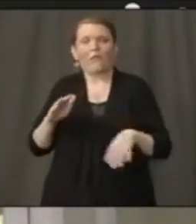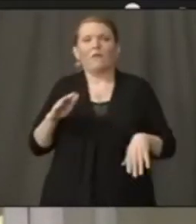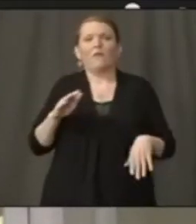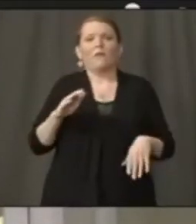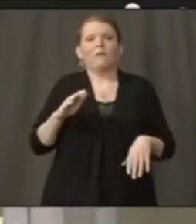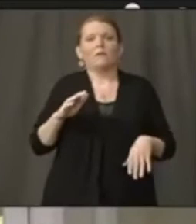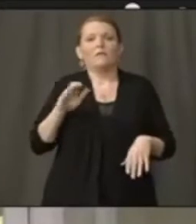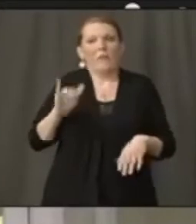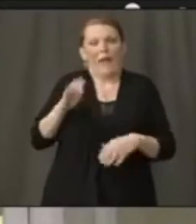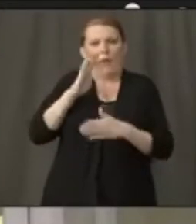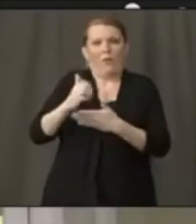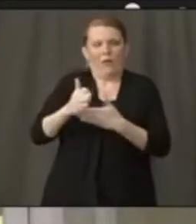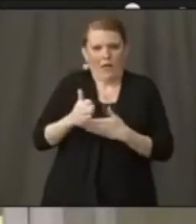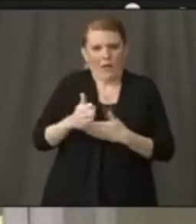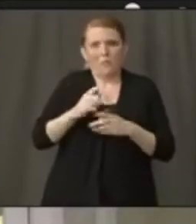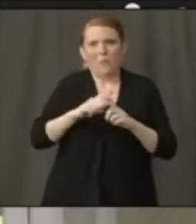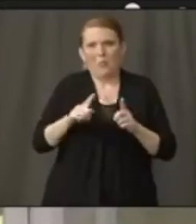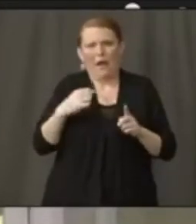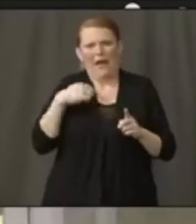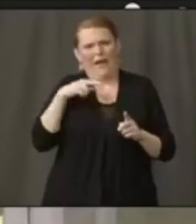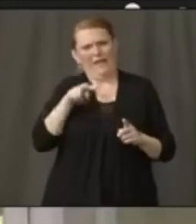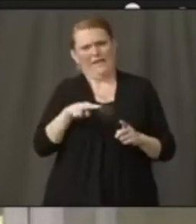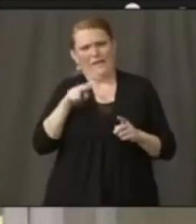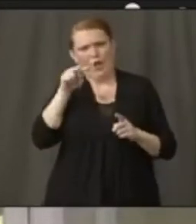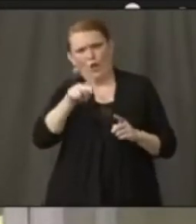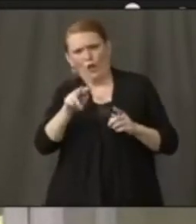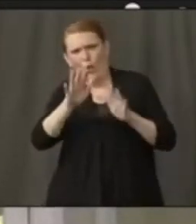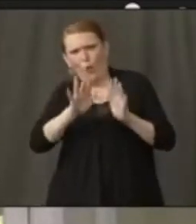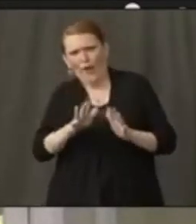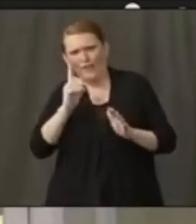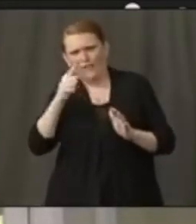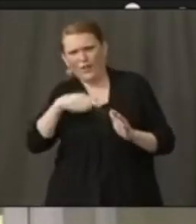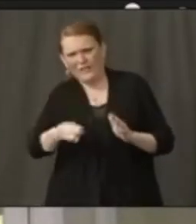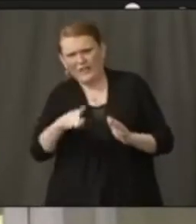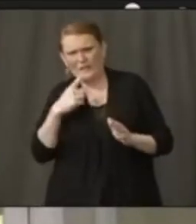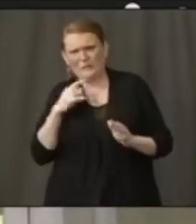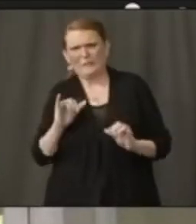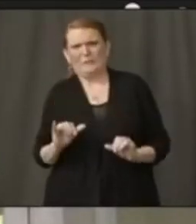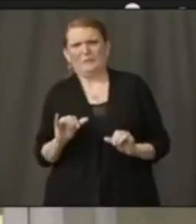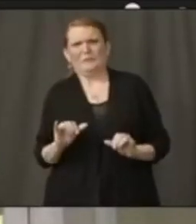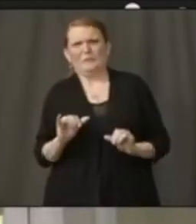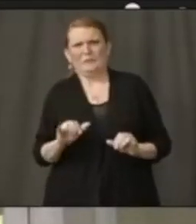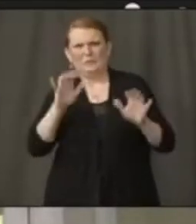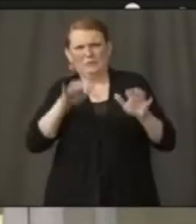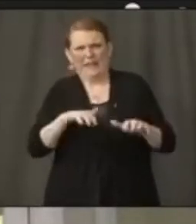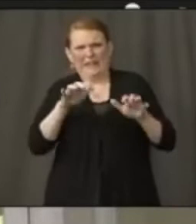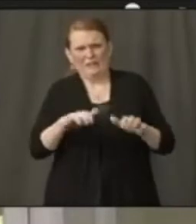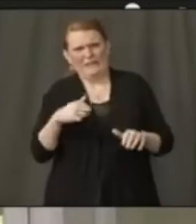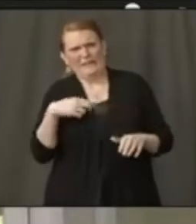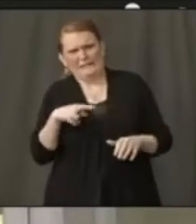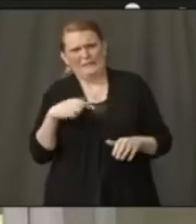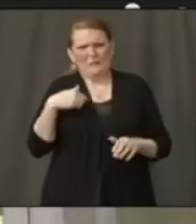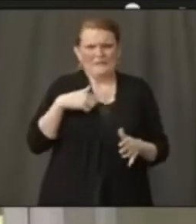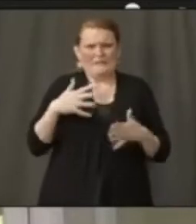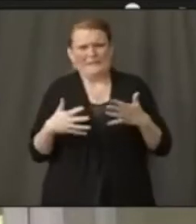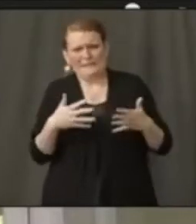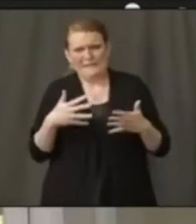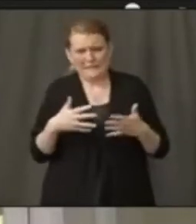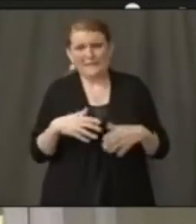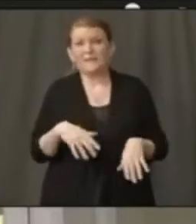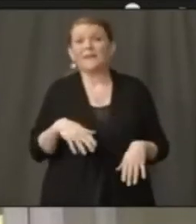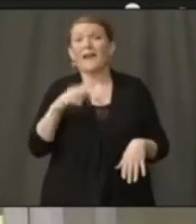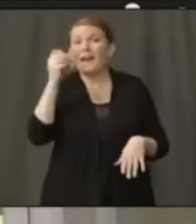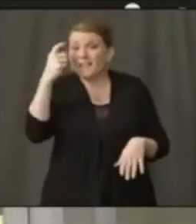many restaurants, both large and small, that solely outside dining is not going to work for. Our industry needs to get our staffs working